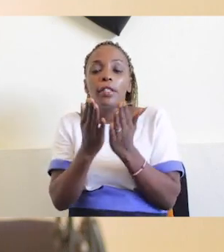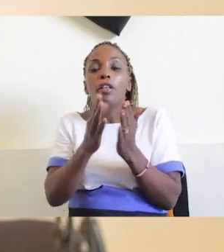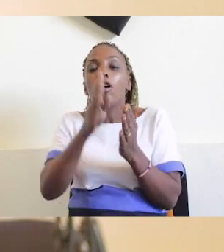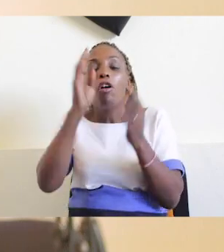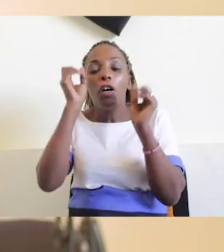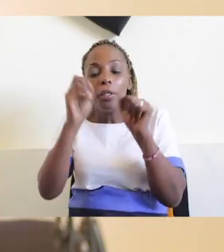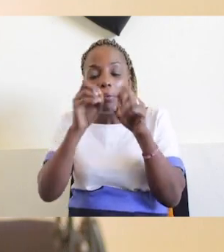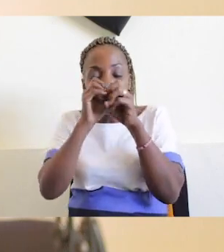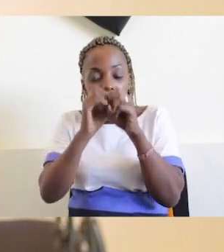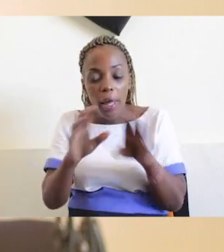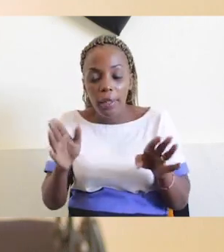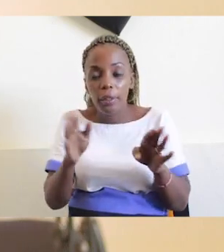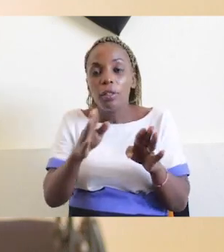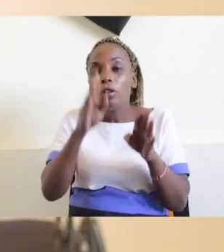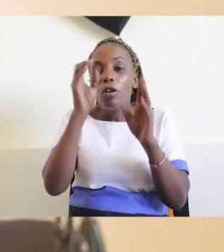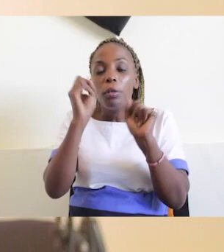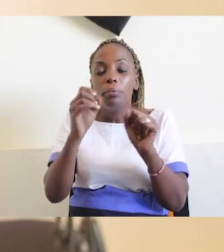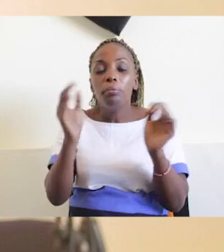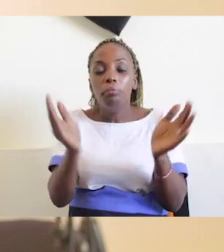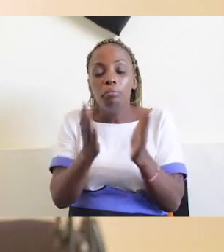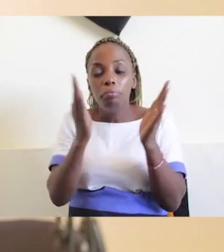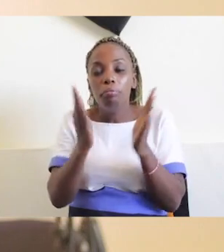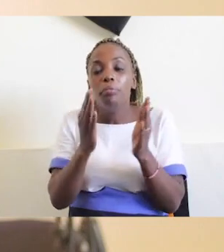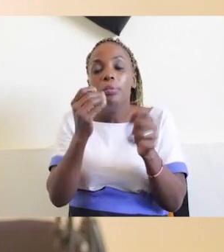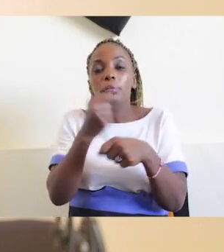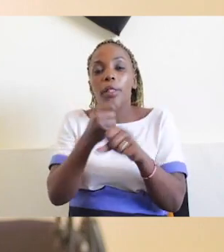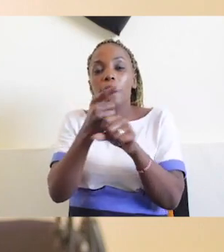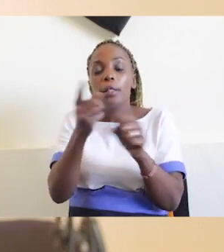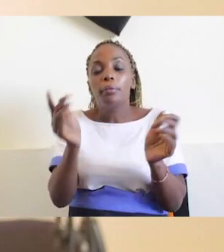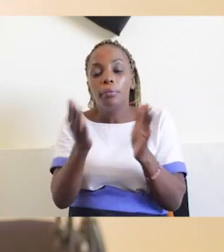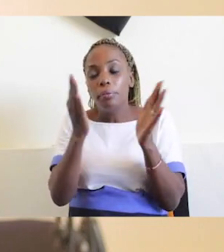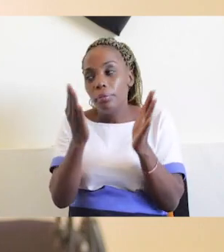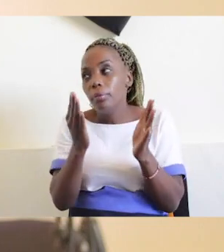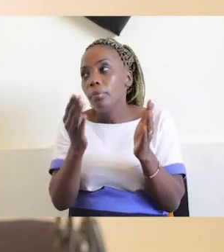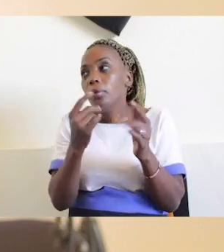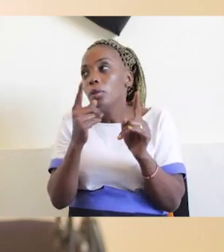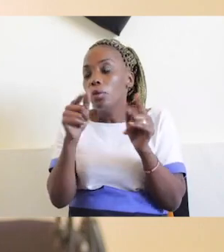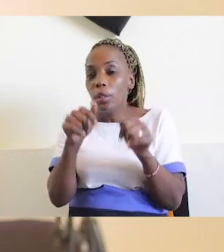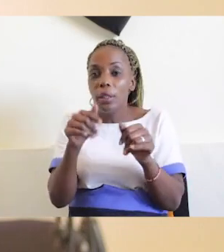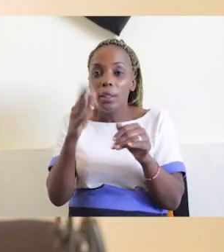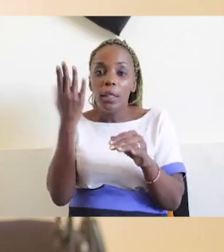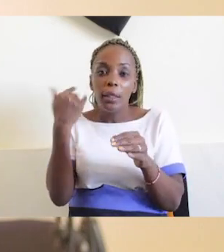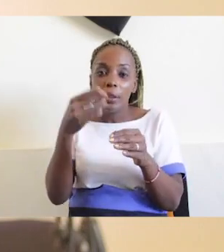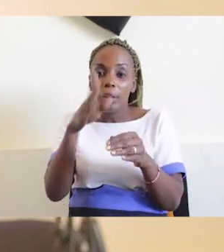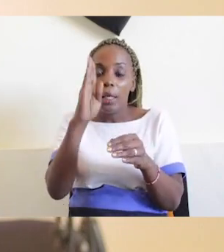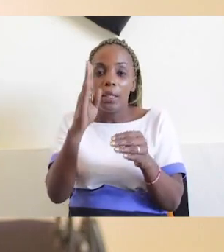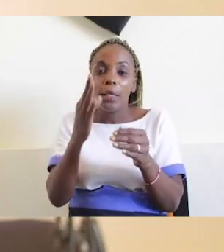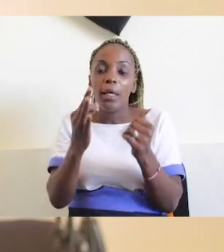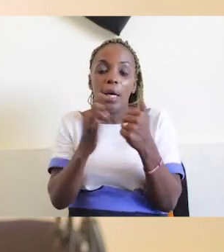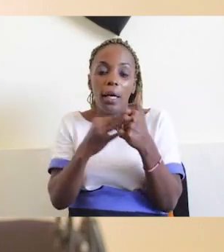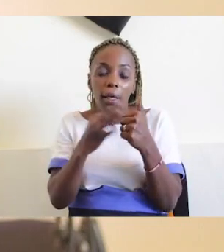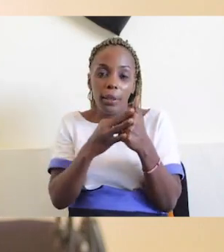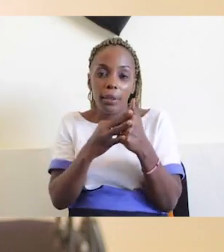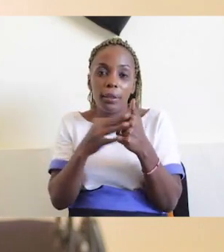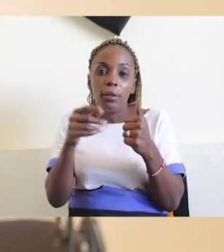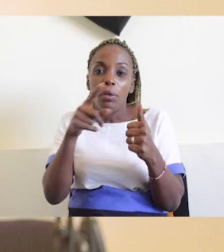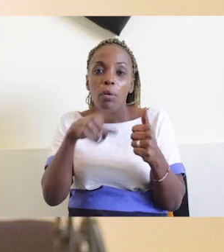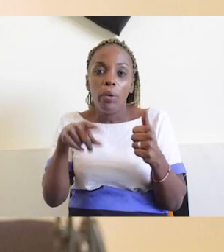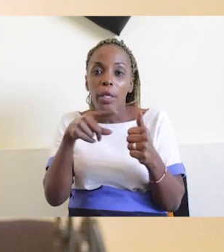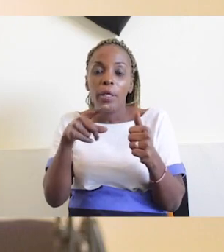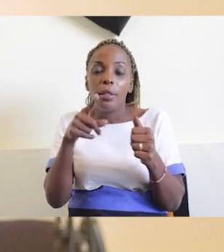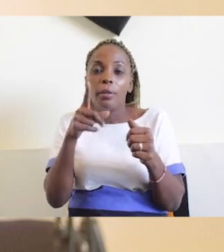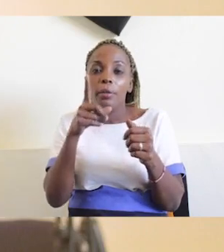may bless you and speak and minister to you. And so on this last Sunday of August,